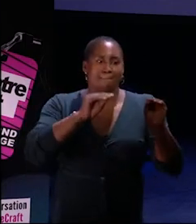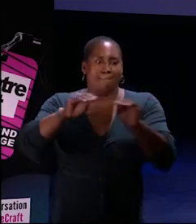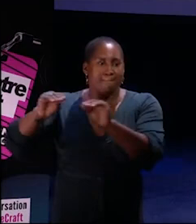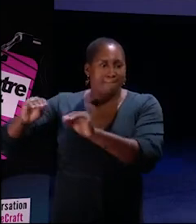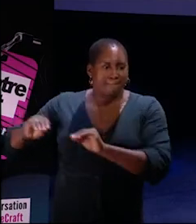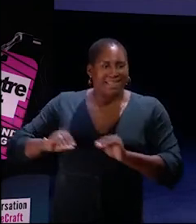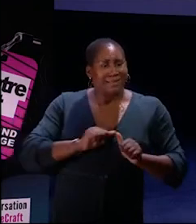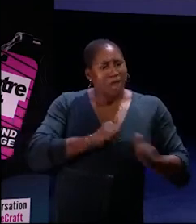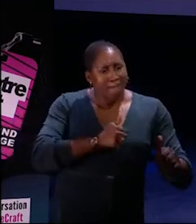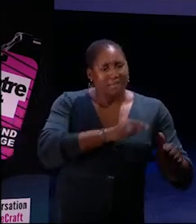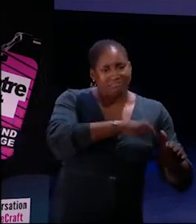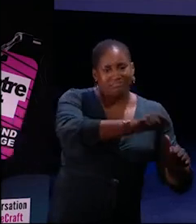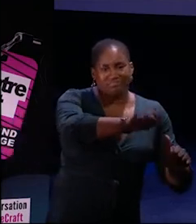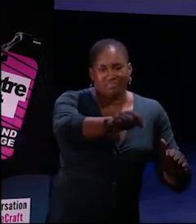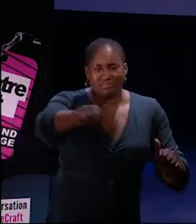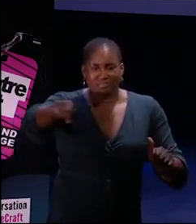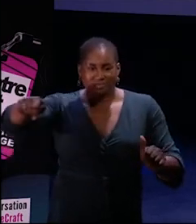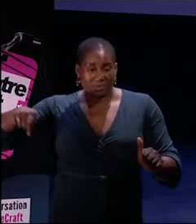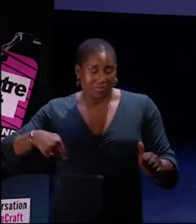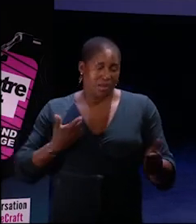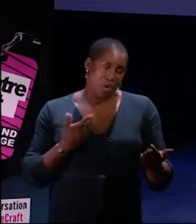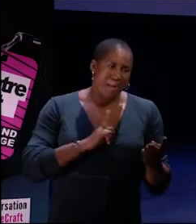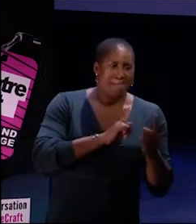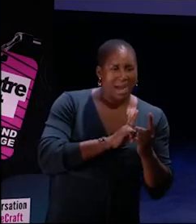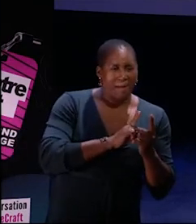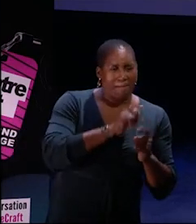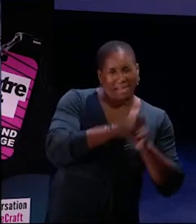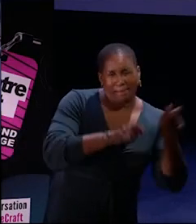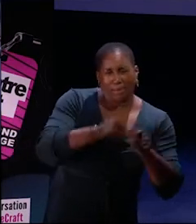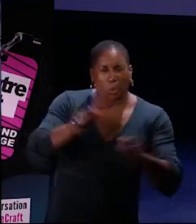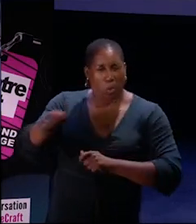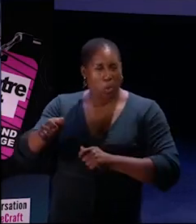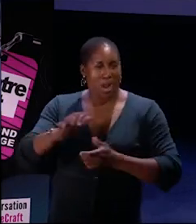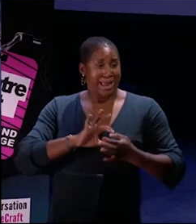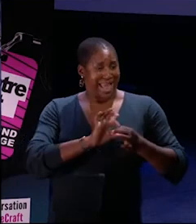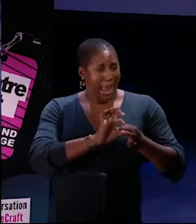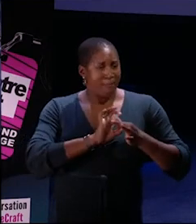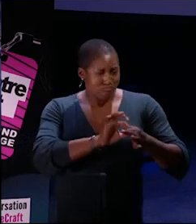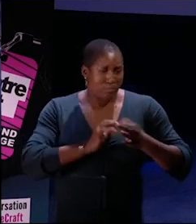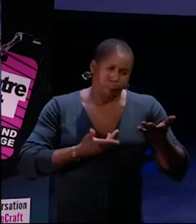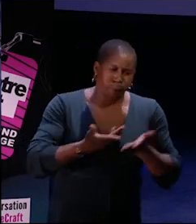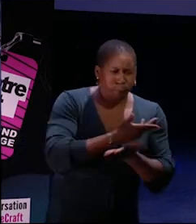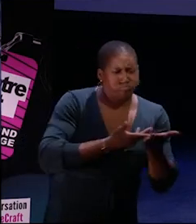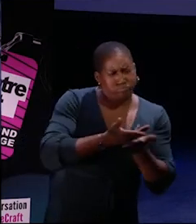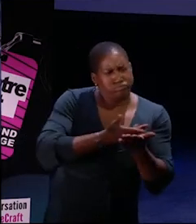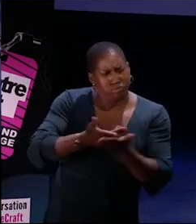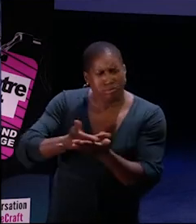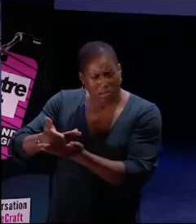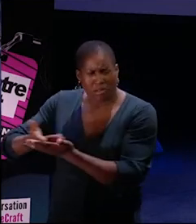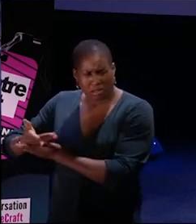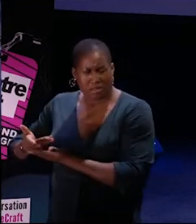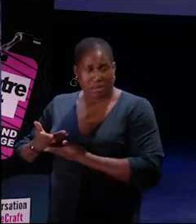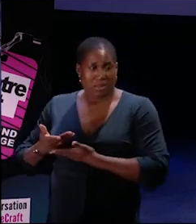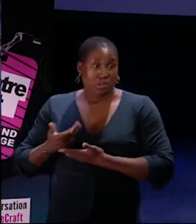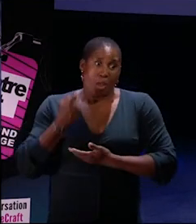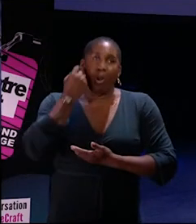to the other to the other. We meet people, we collaborate, and ideas grow. And some of those things then we take on to our next